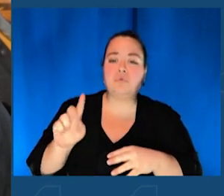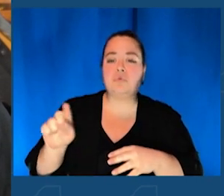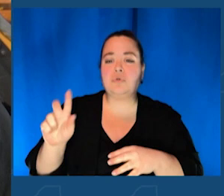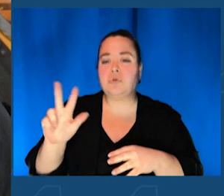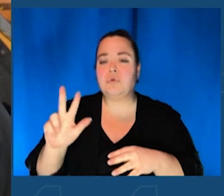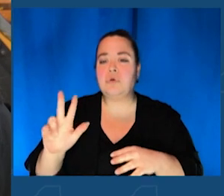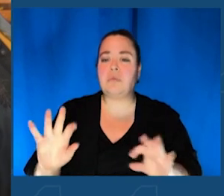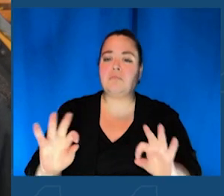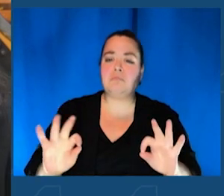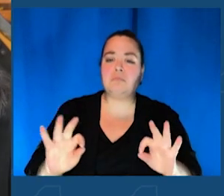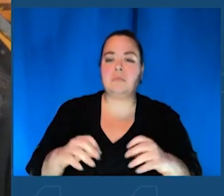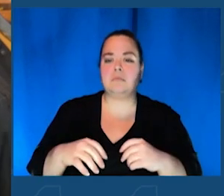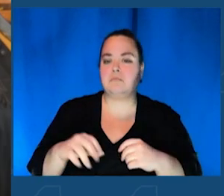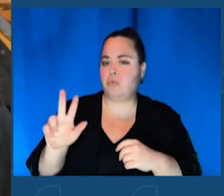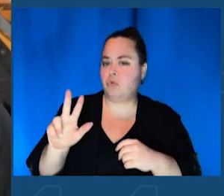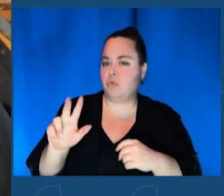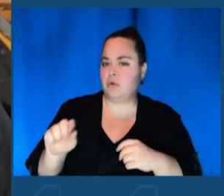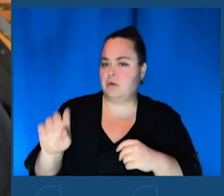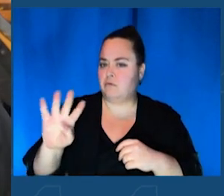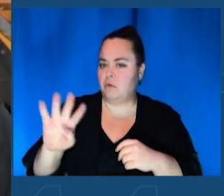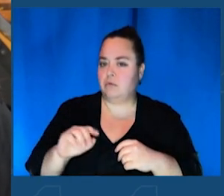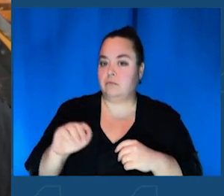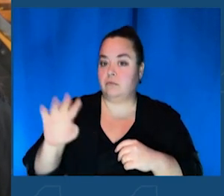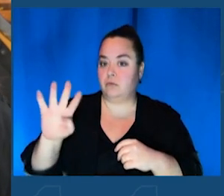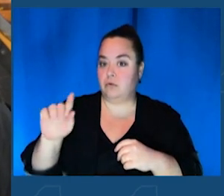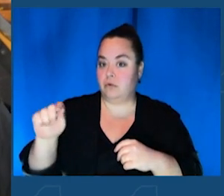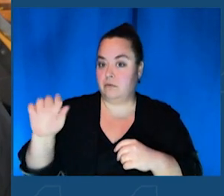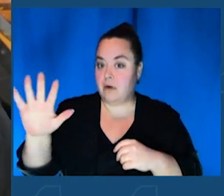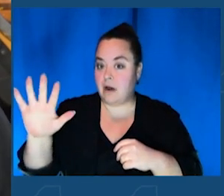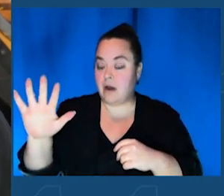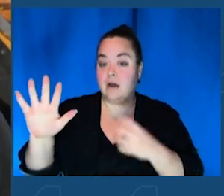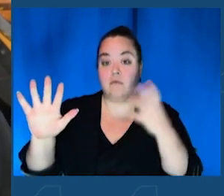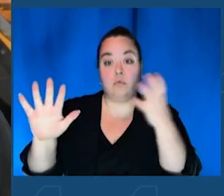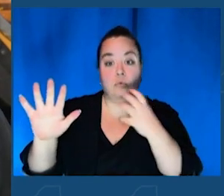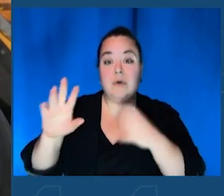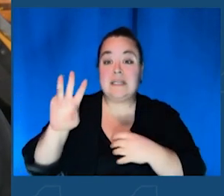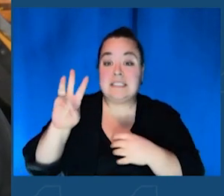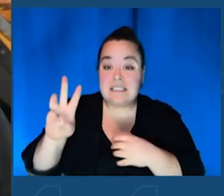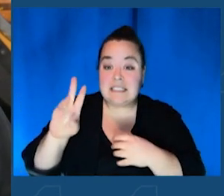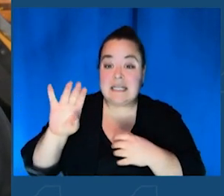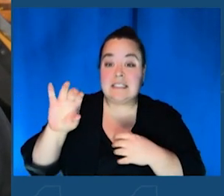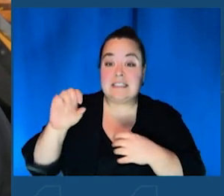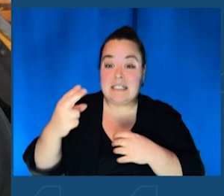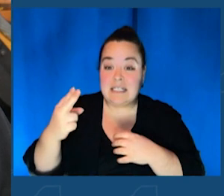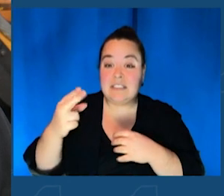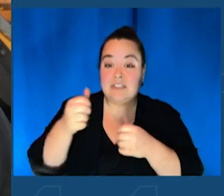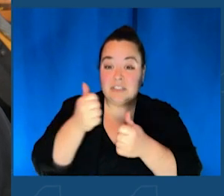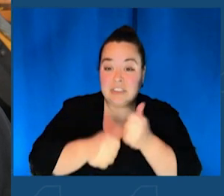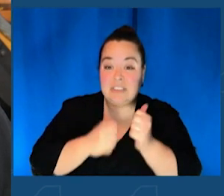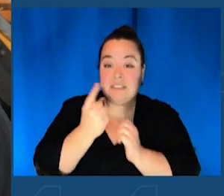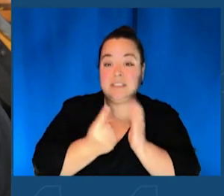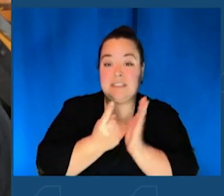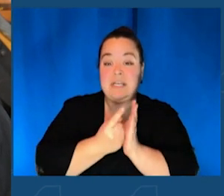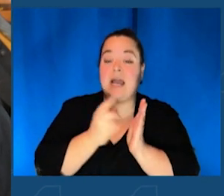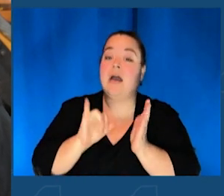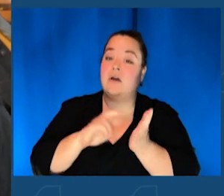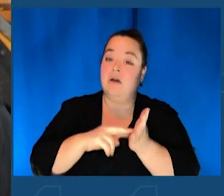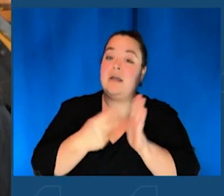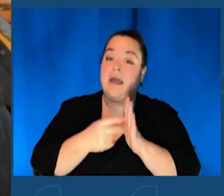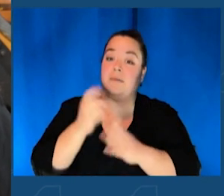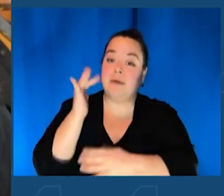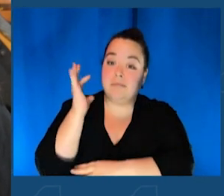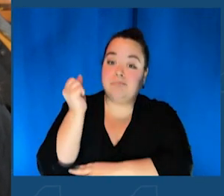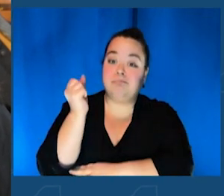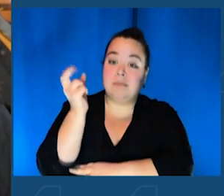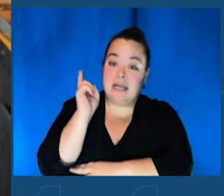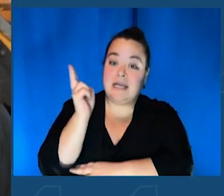possibly 3 to 4, 4 to 5, but we actually hit 6 inches an hour, which is why we believe we'll be making history with having the most